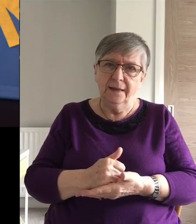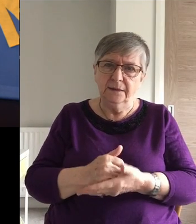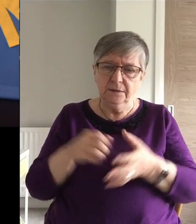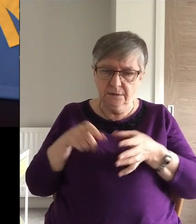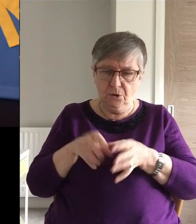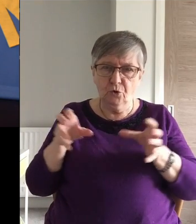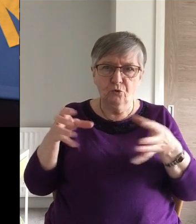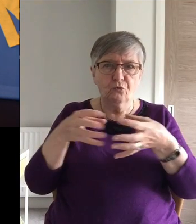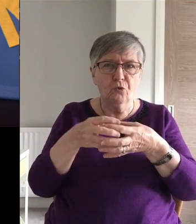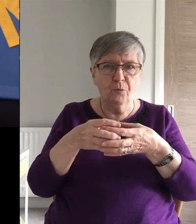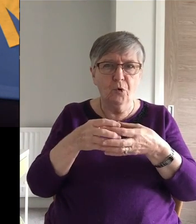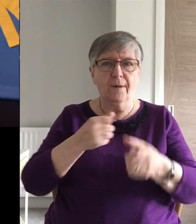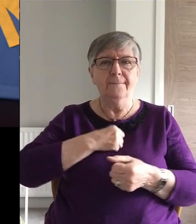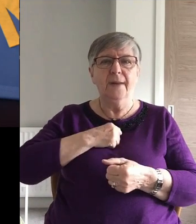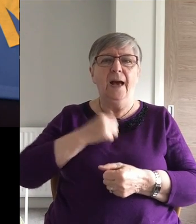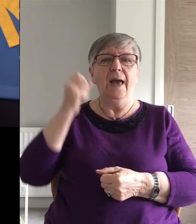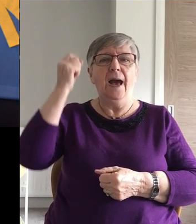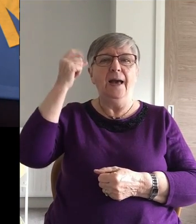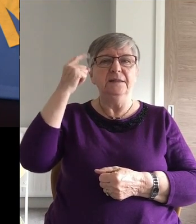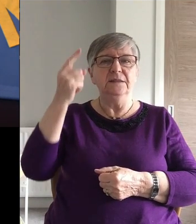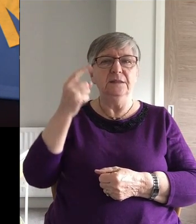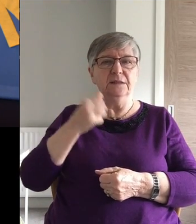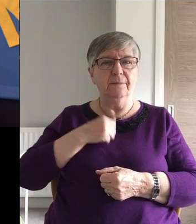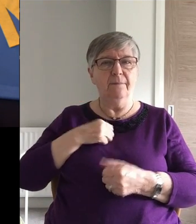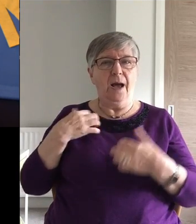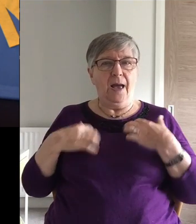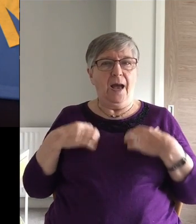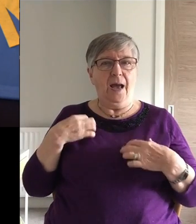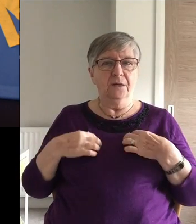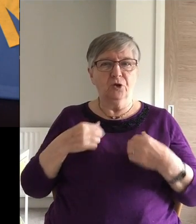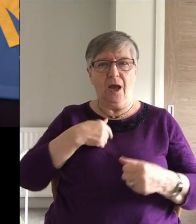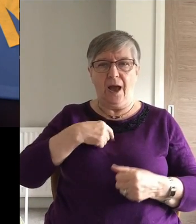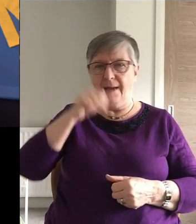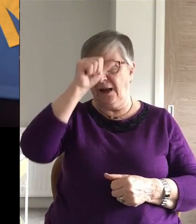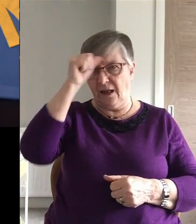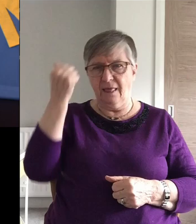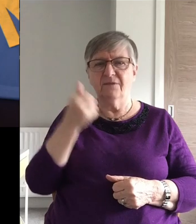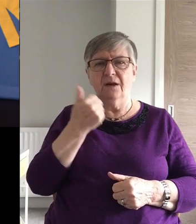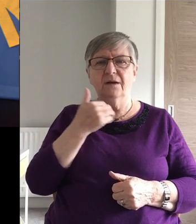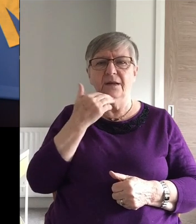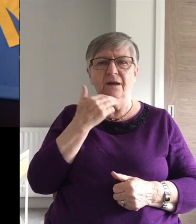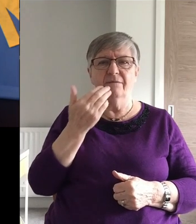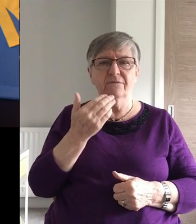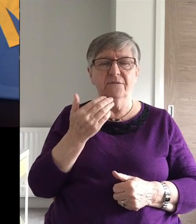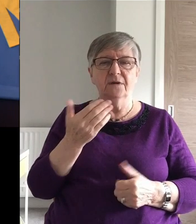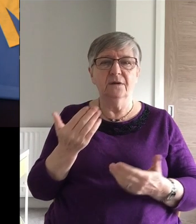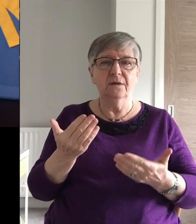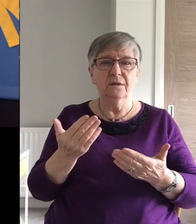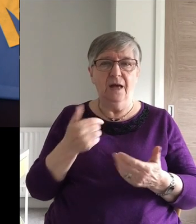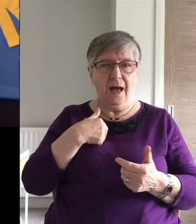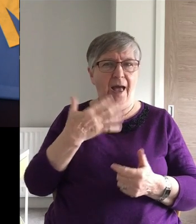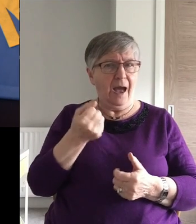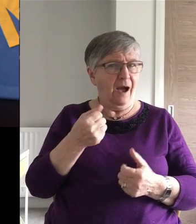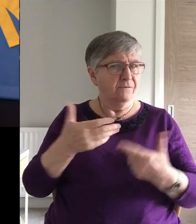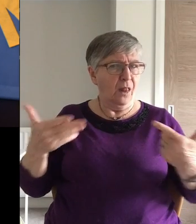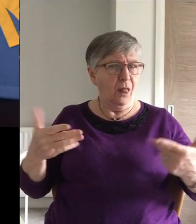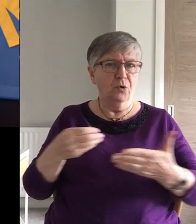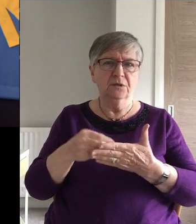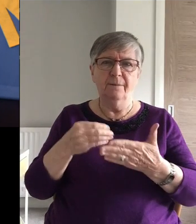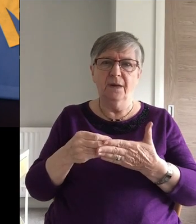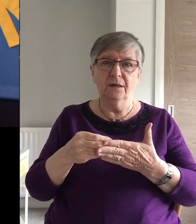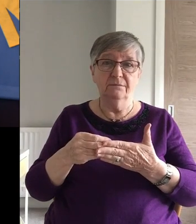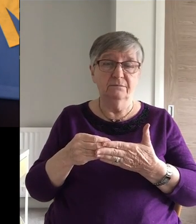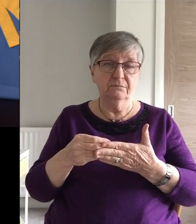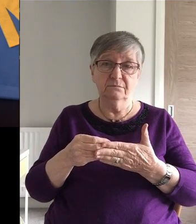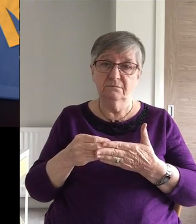a congregation on our own ideas, our own energy, our own cleverness, our own financial clout or whatever.